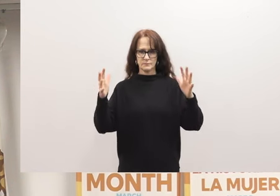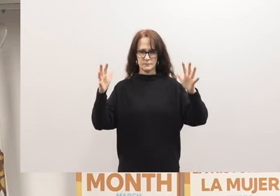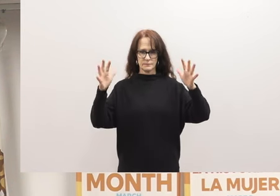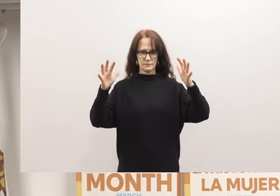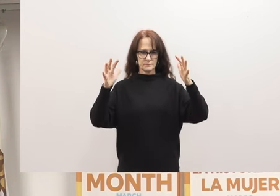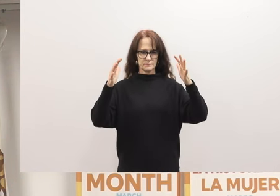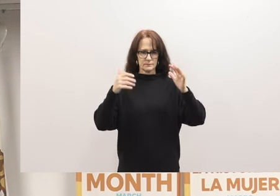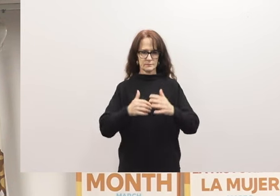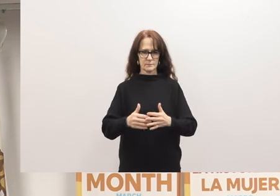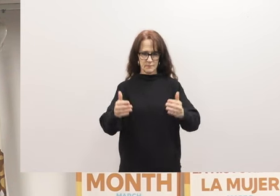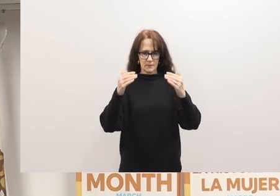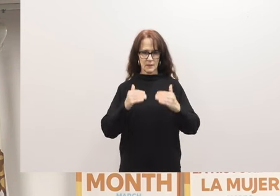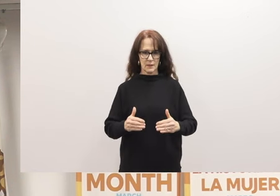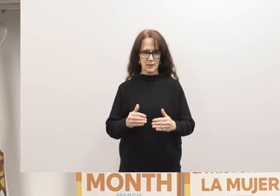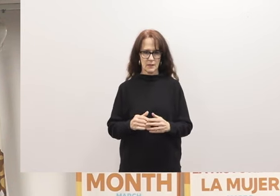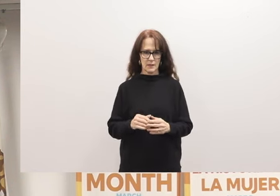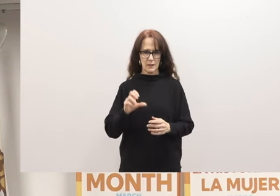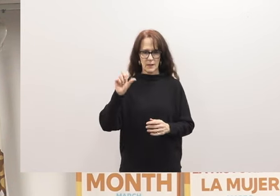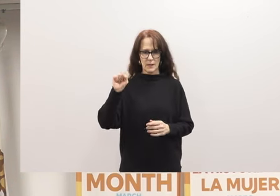Thank you. Next we have Shia.